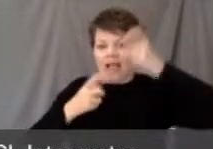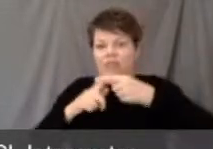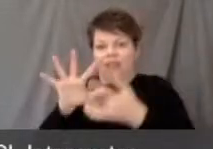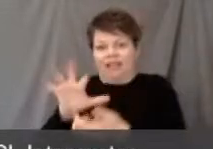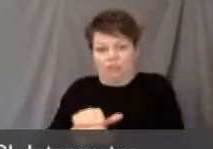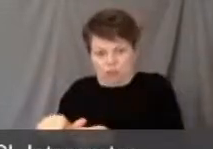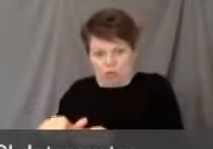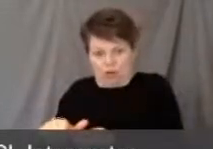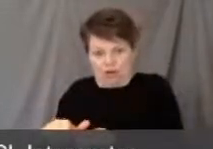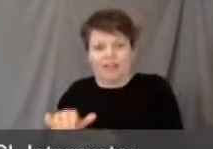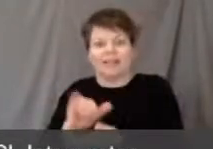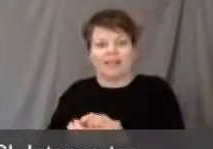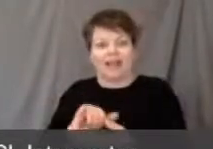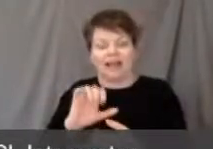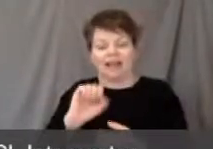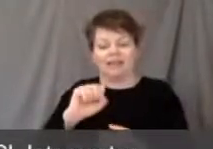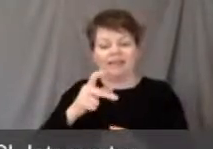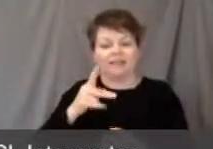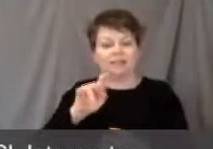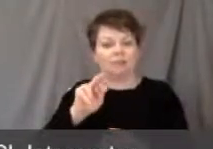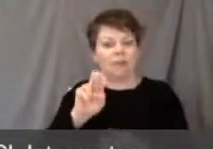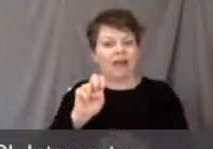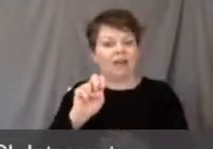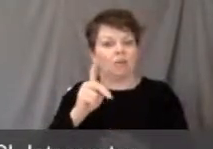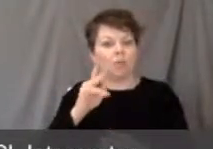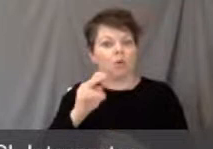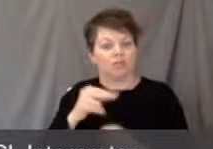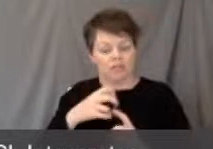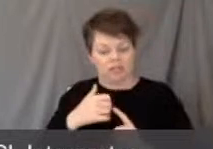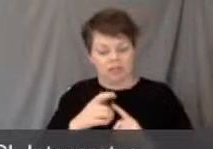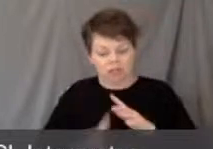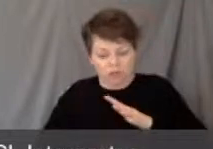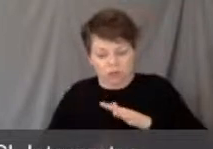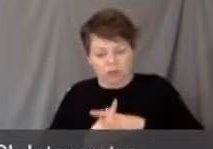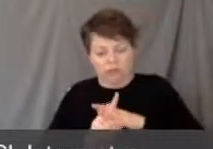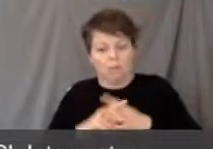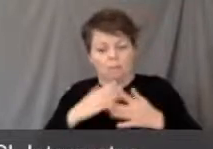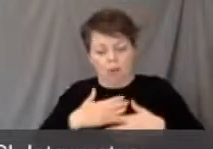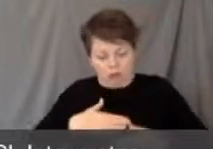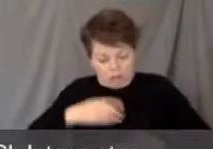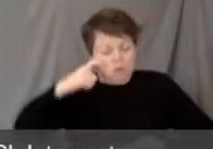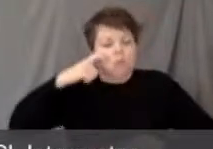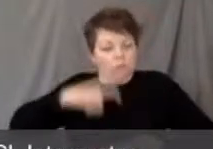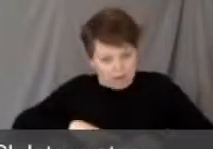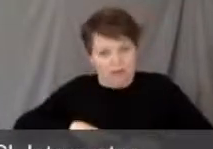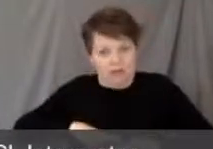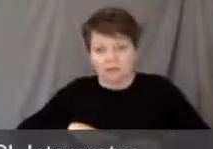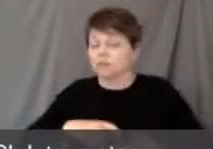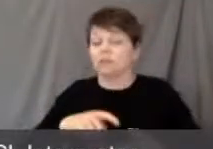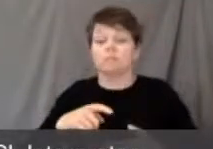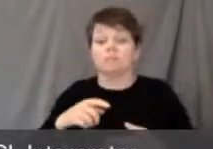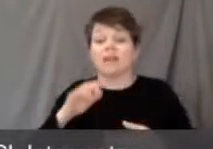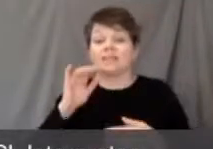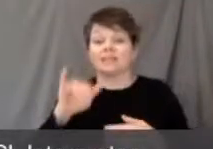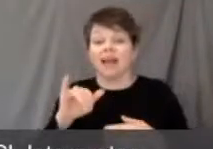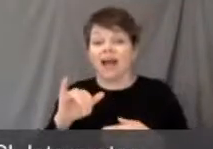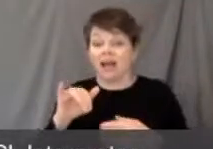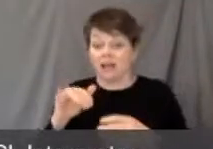spike protein is exhibited for the immune system to recognize and do its job. It never goes into the nucleus, and so it can